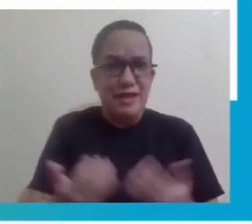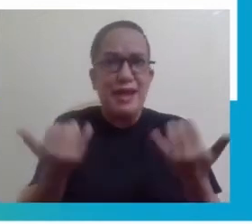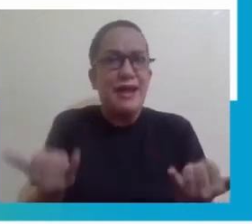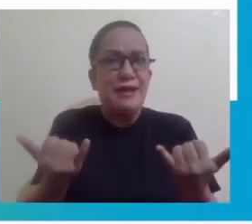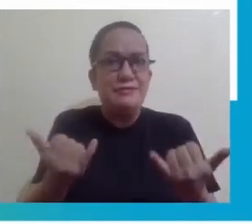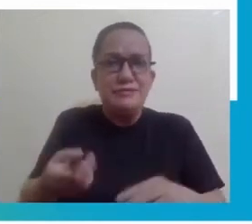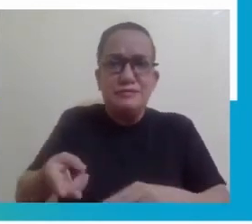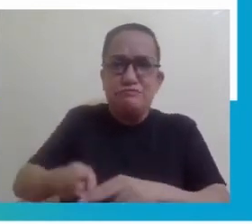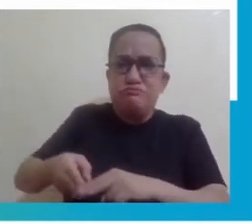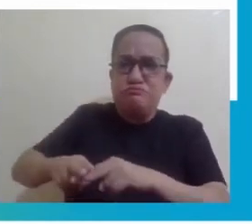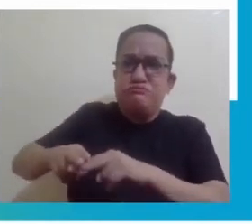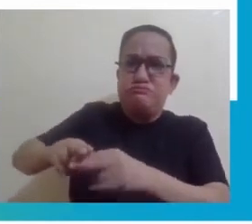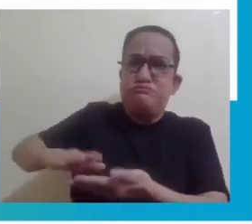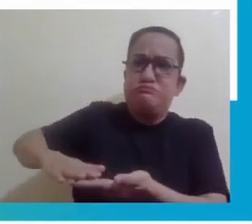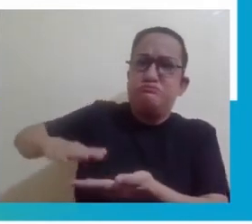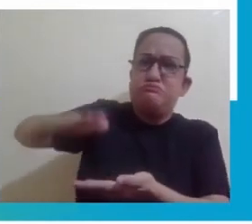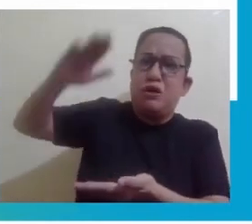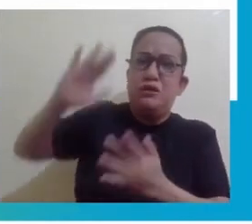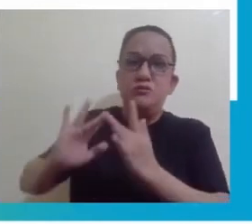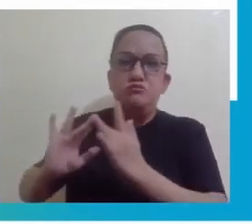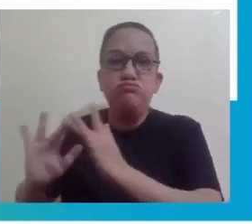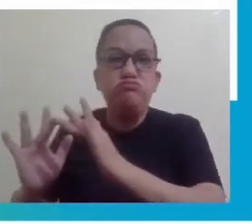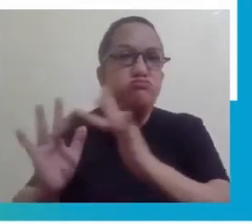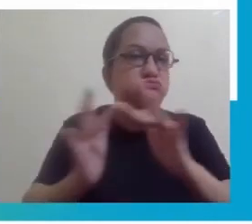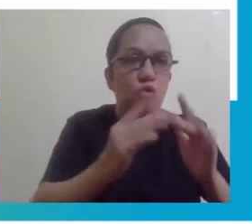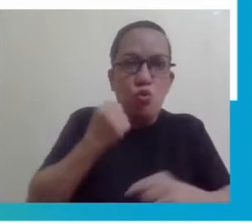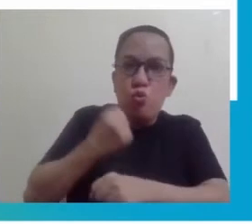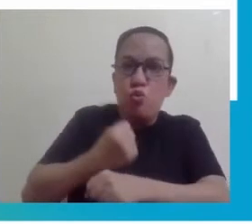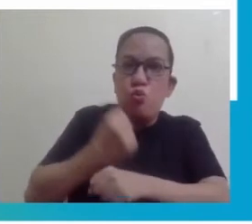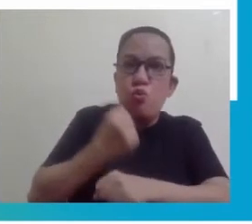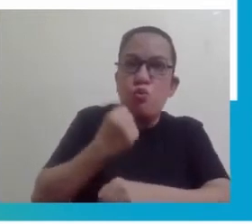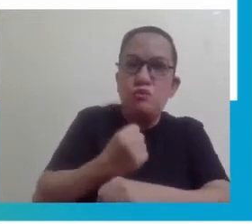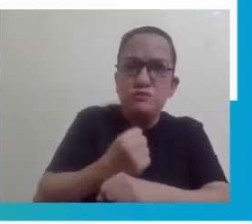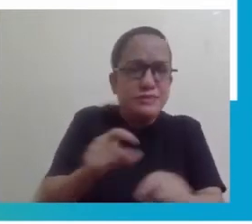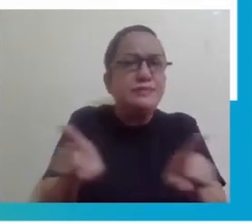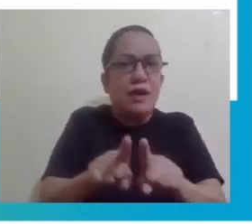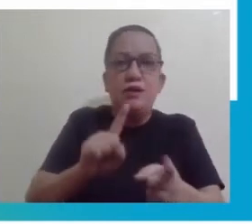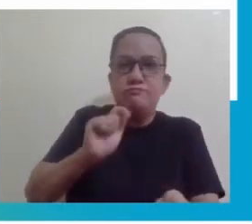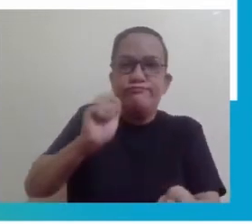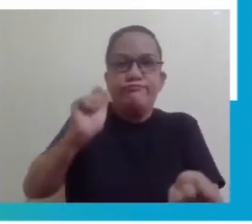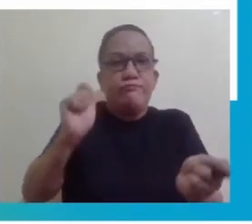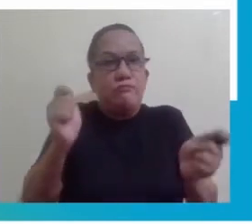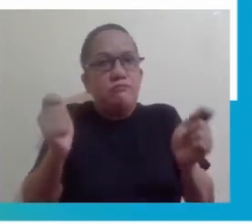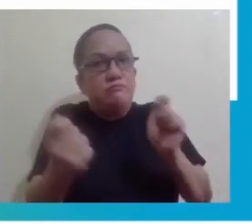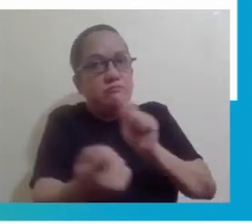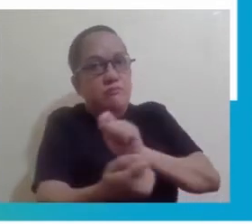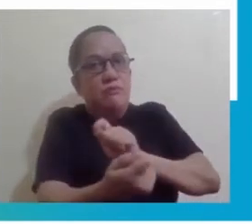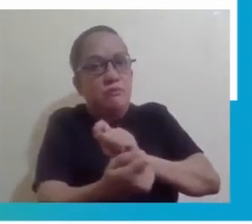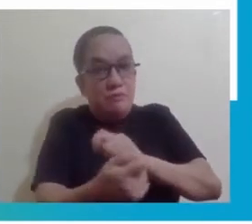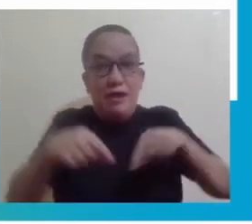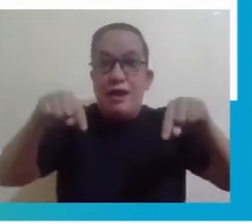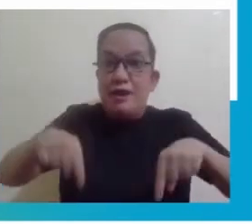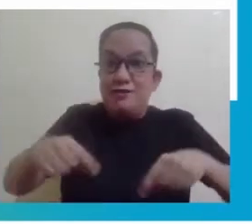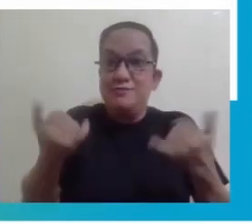dialogue, but this has also brought challenges. The digital divide has widened, creating